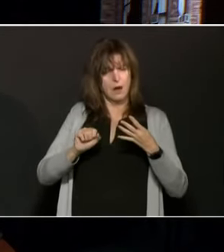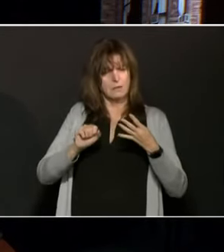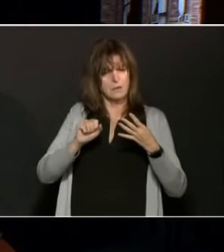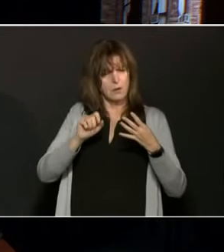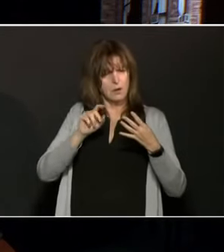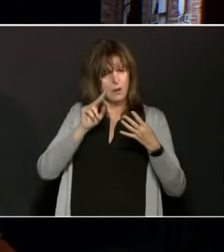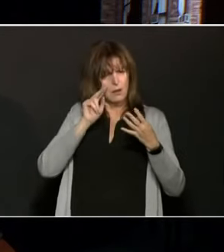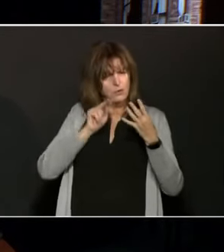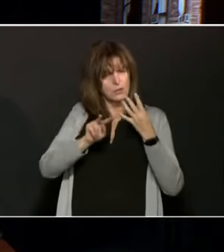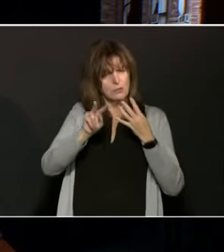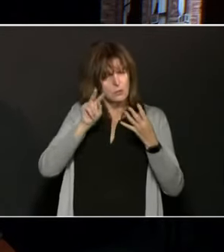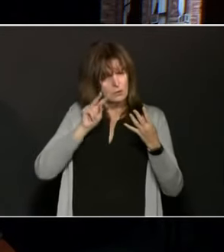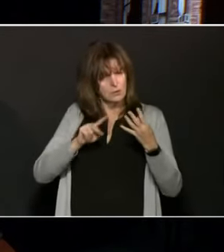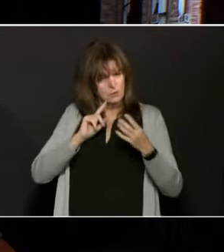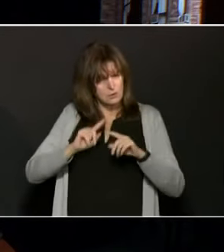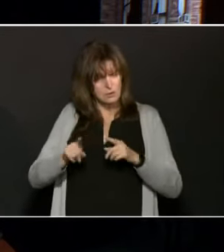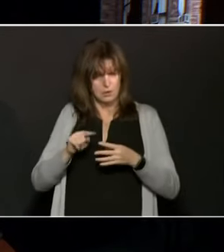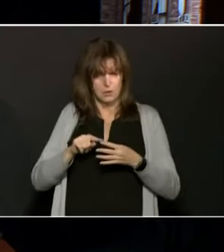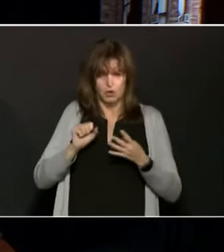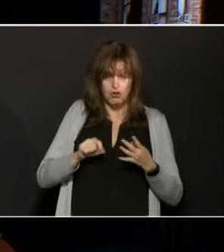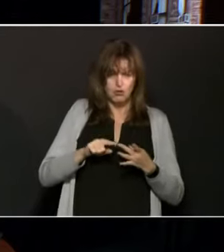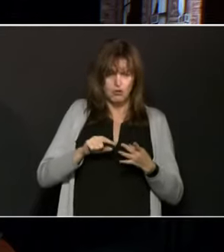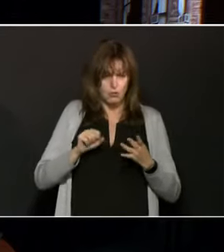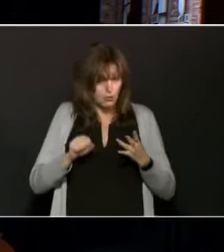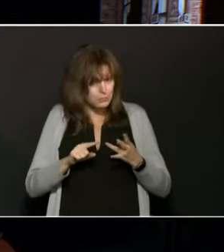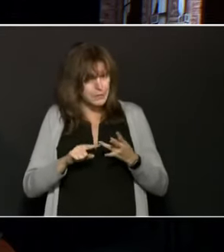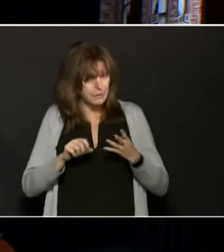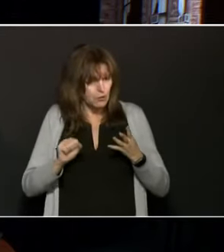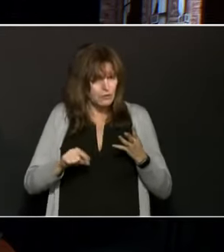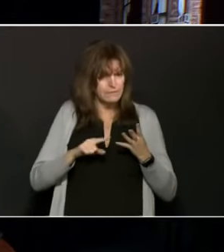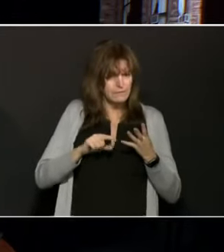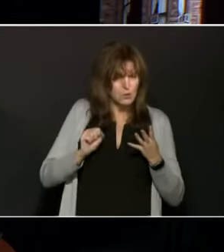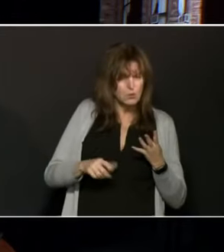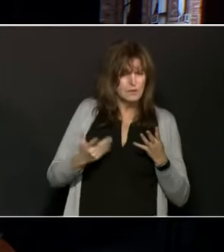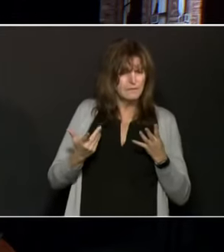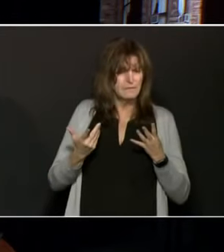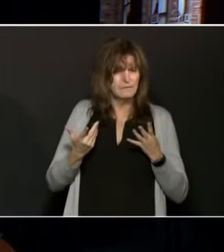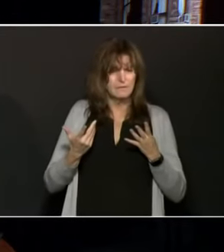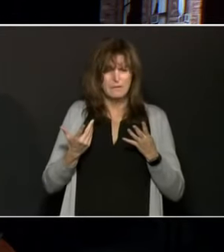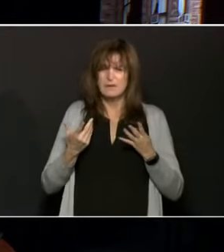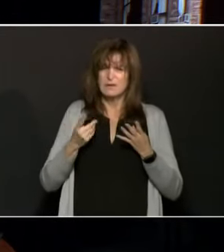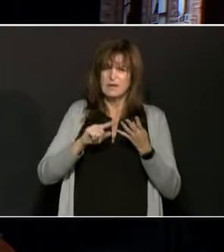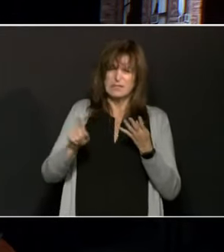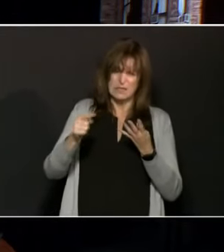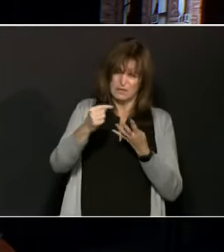in a month. What will make a difference in terms of where we're at?